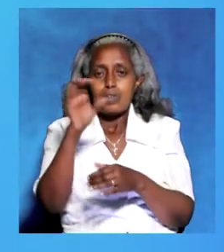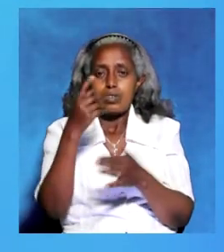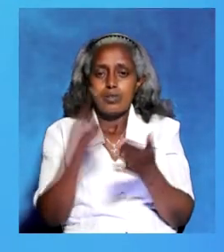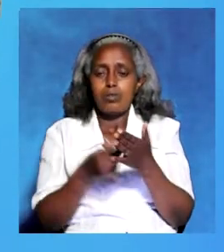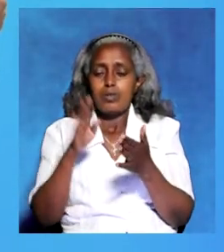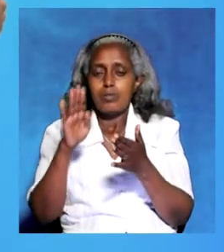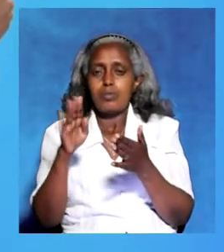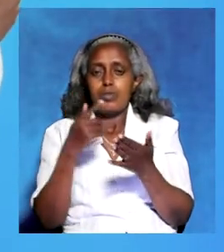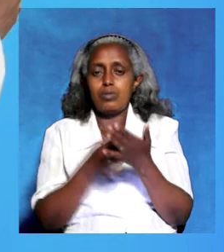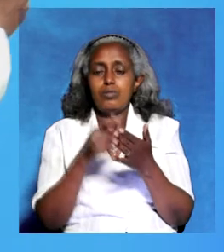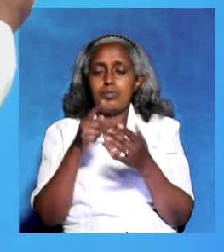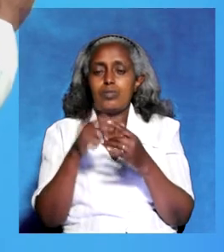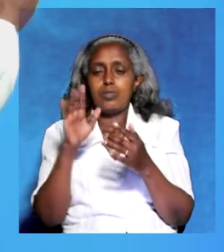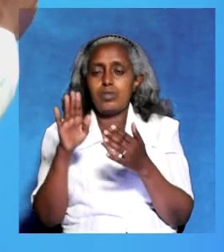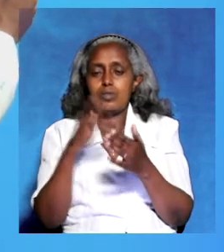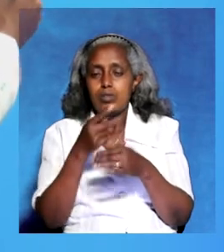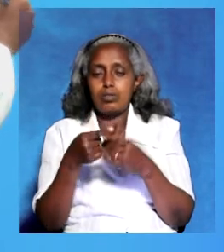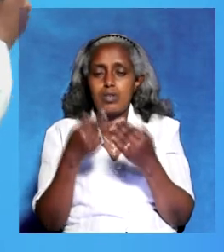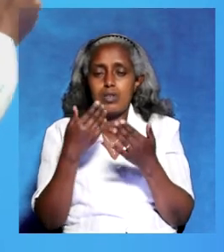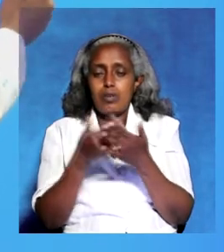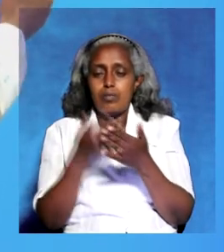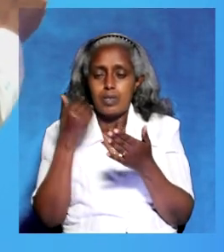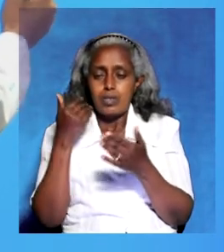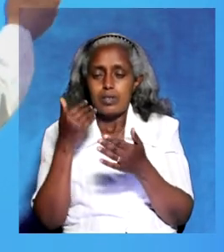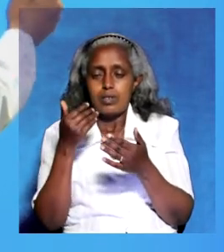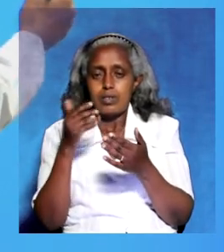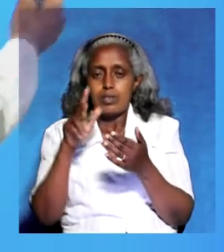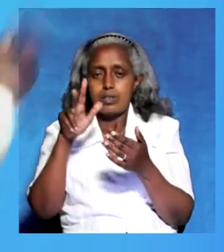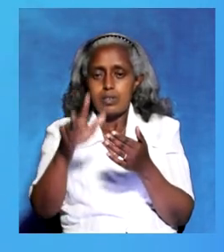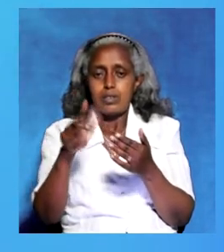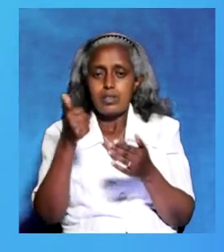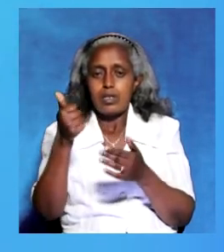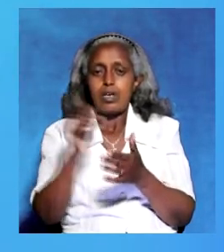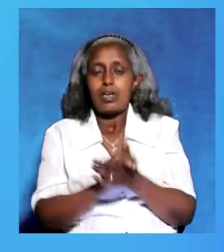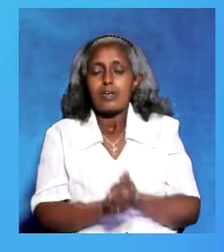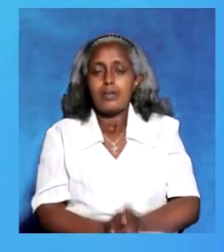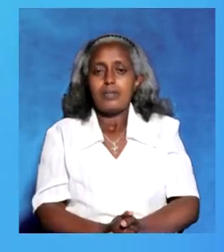b to b, it is minus 3a.